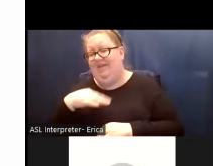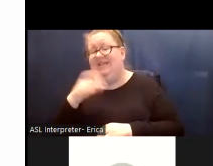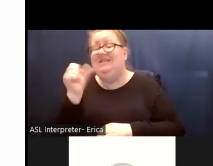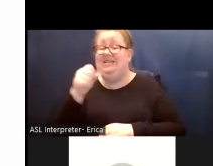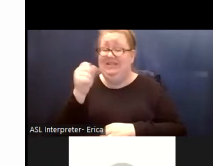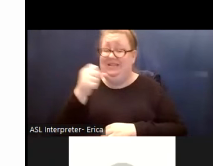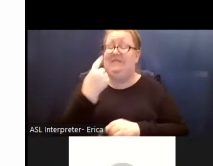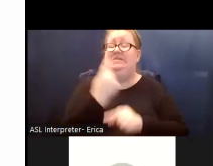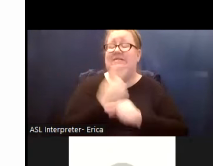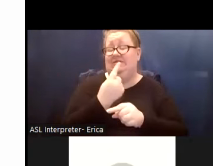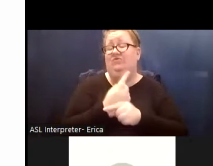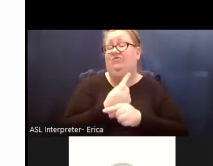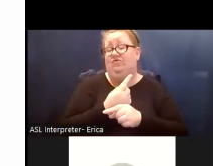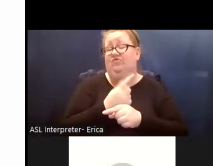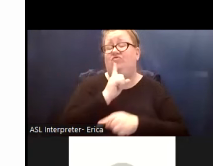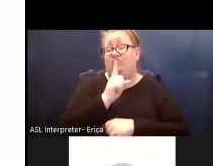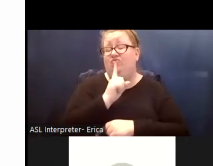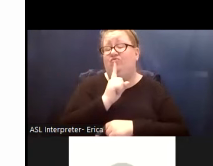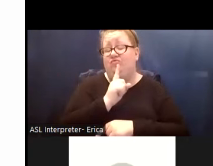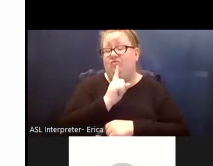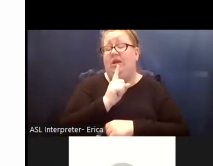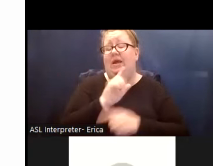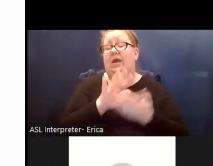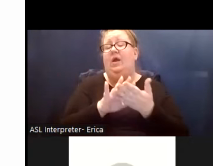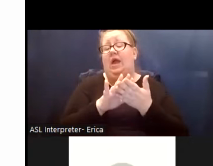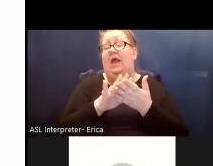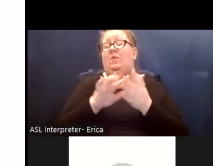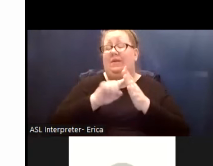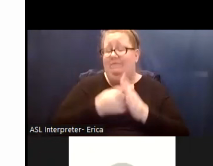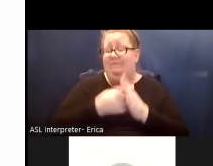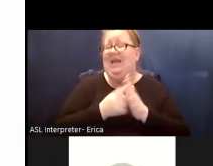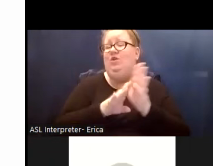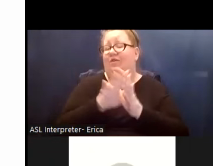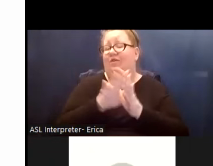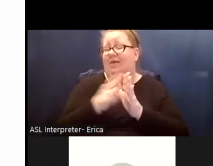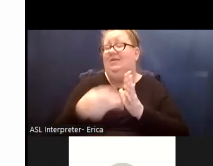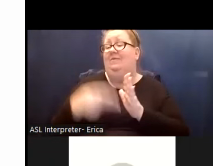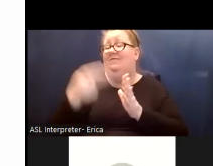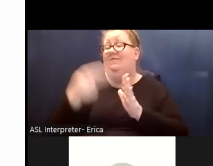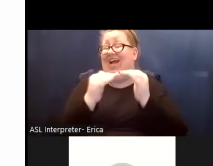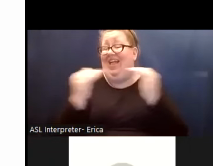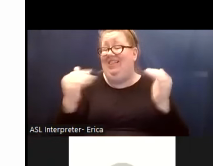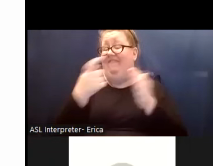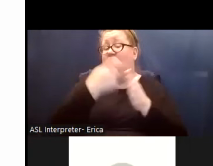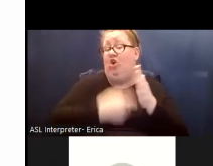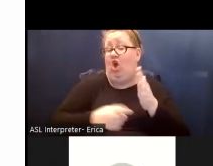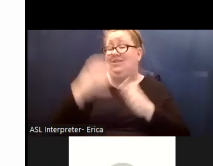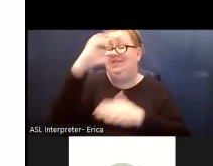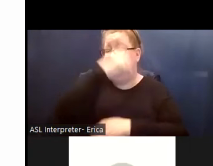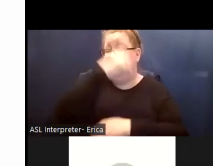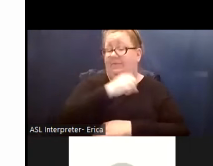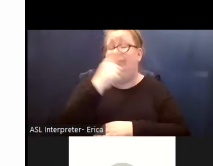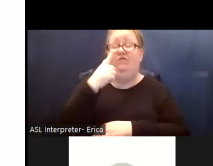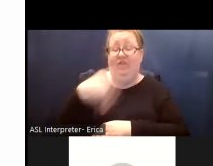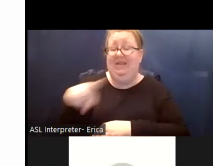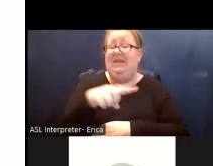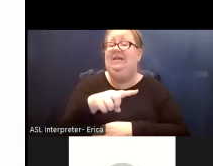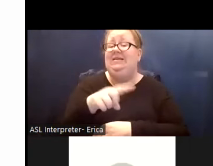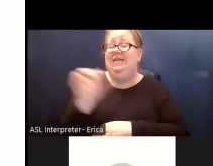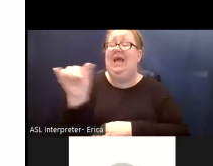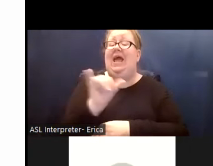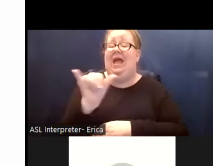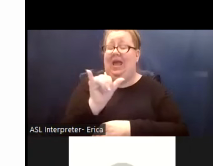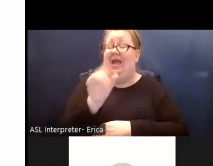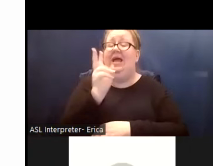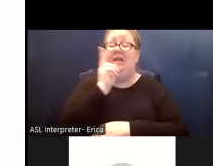is likely true. We have begun to develop some very high level cost estimates for these scenarios. And they do, as you can kind of guess,